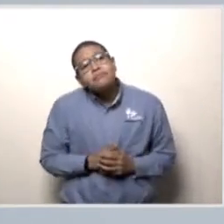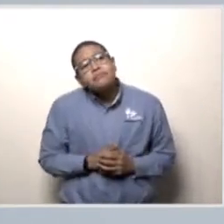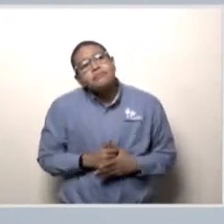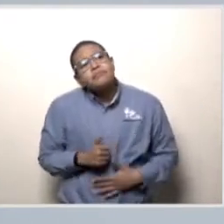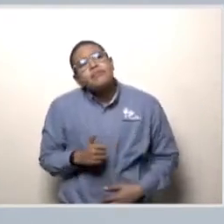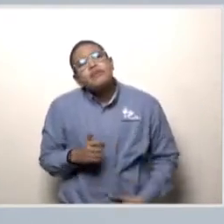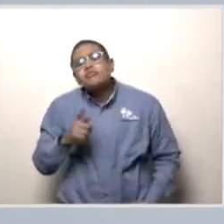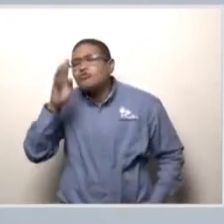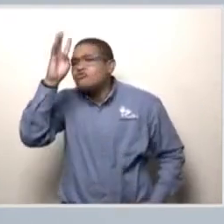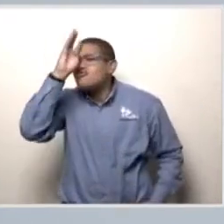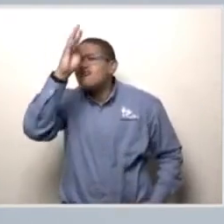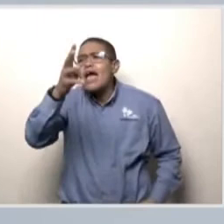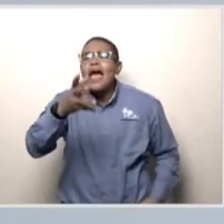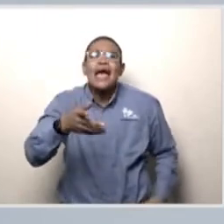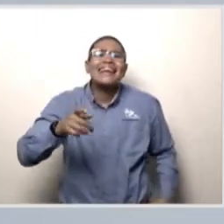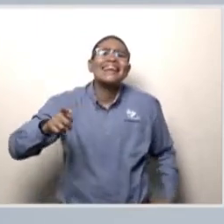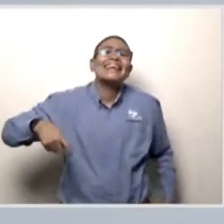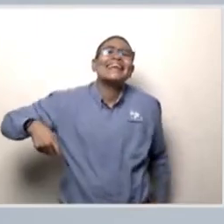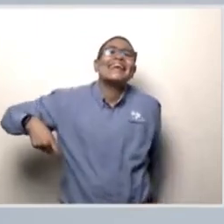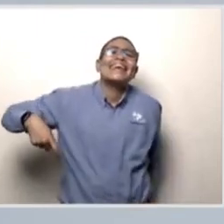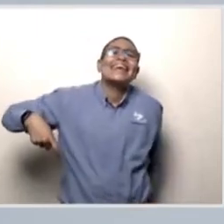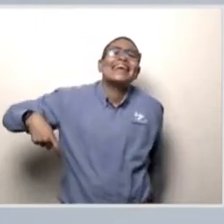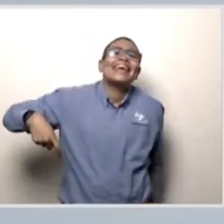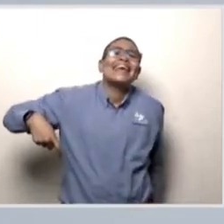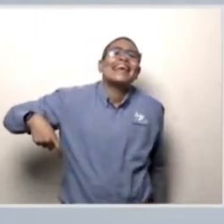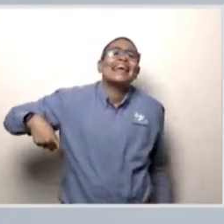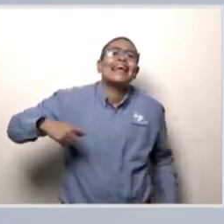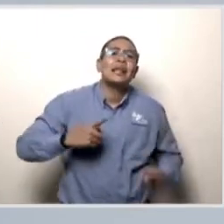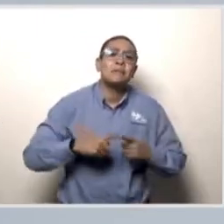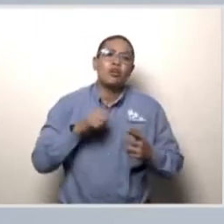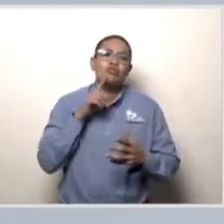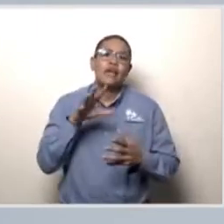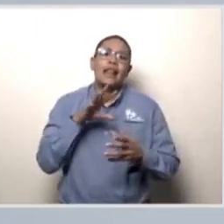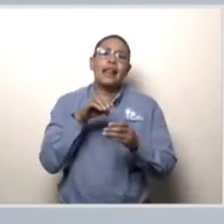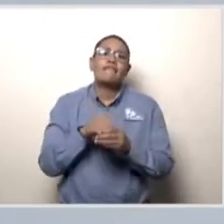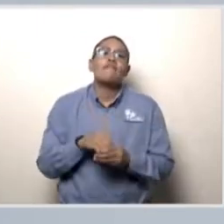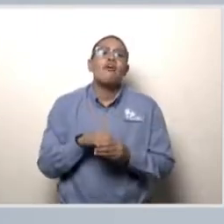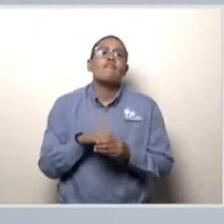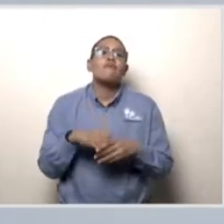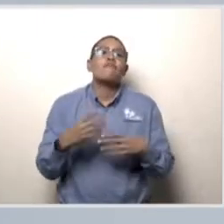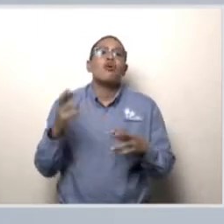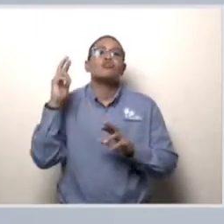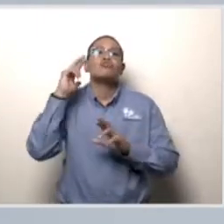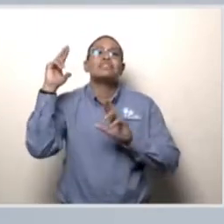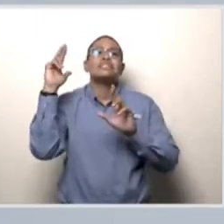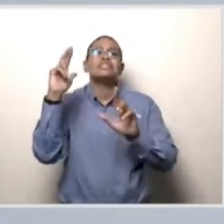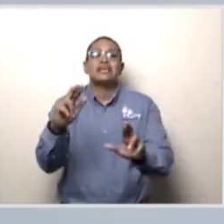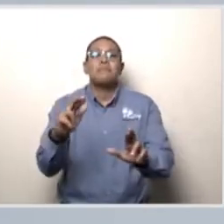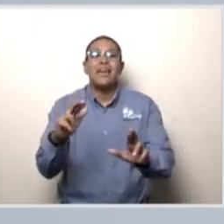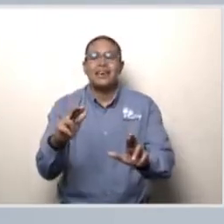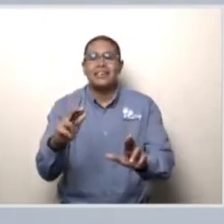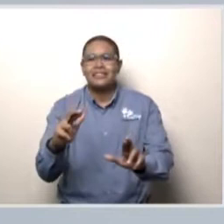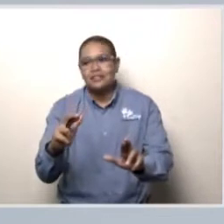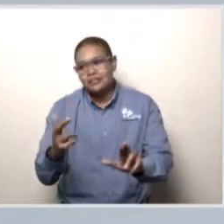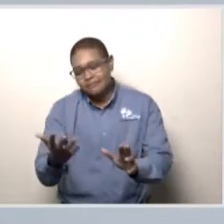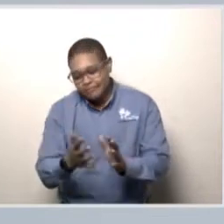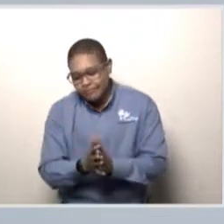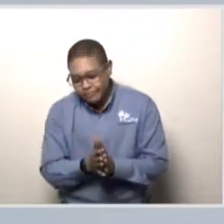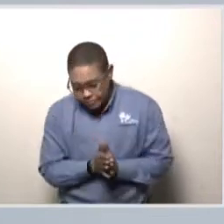create need and environment for respect of the other.